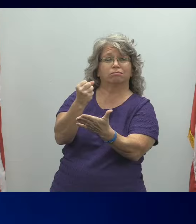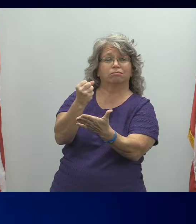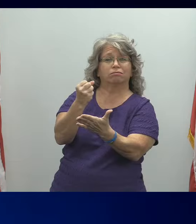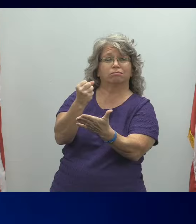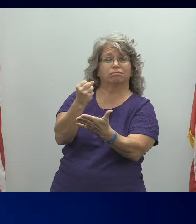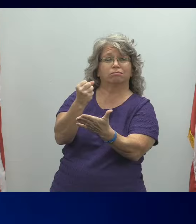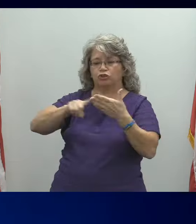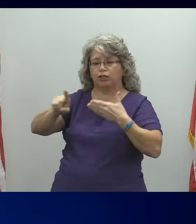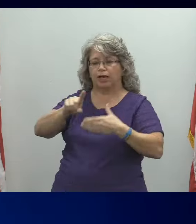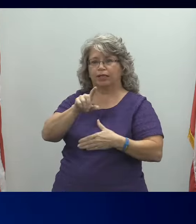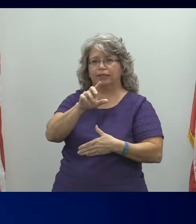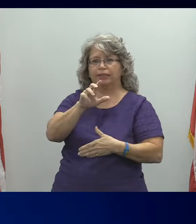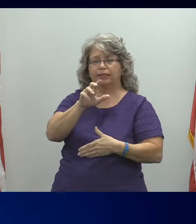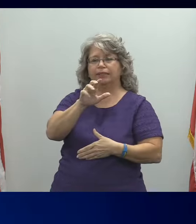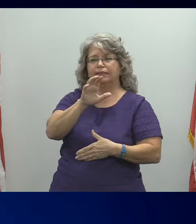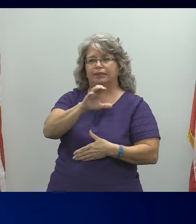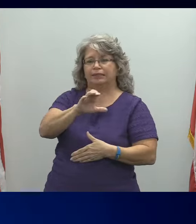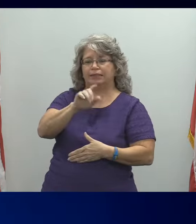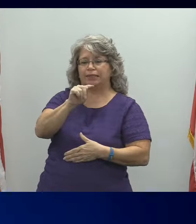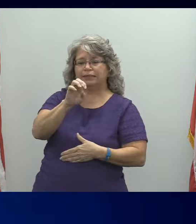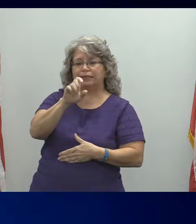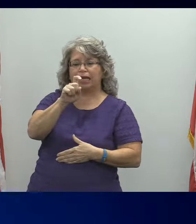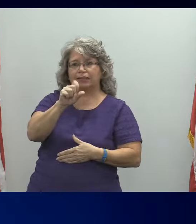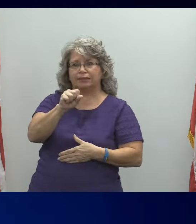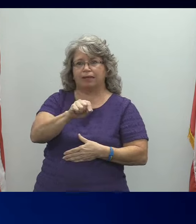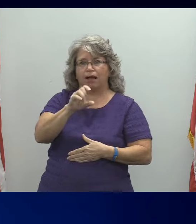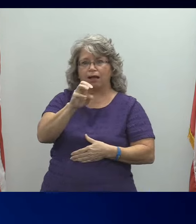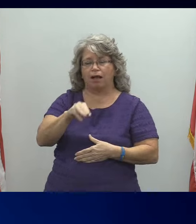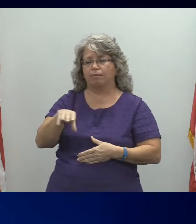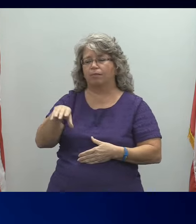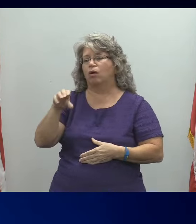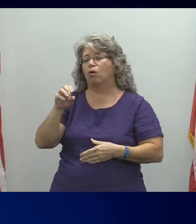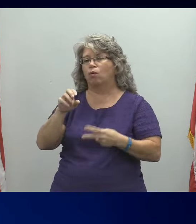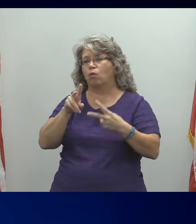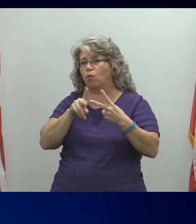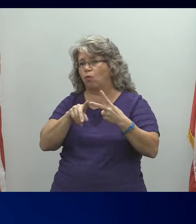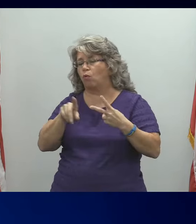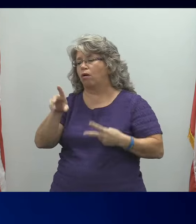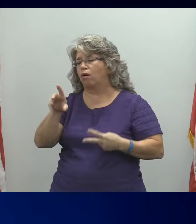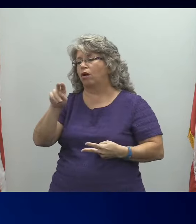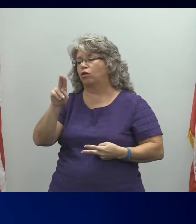cctexas.com website for more information, or our nuesisco.com